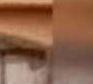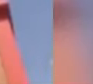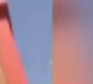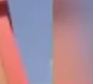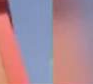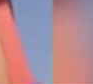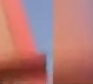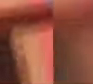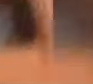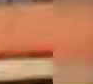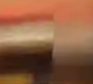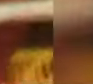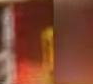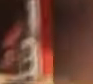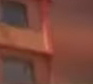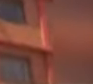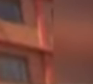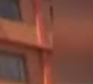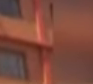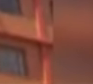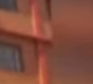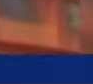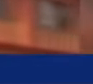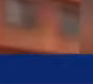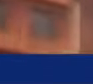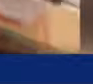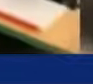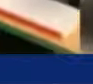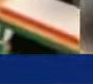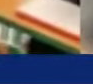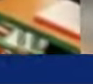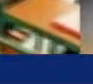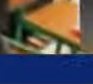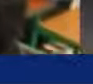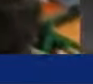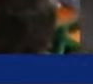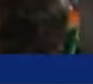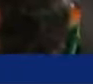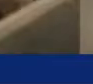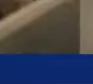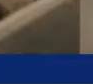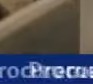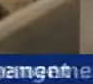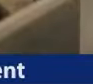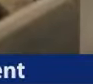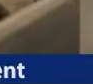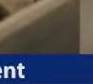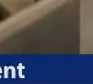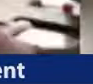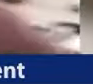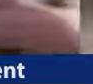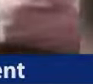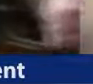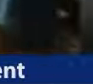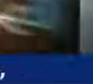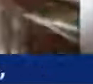Development, an affiliate to Makerere Business School, offers programs in accounting and finance, business administration, procurement and